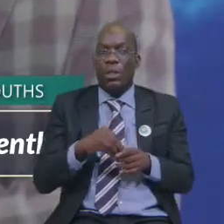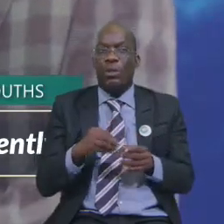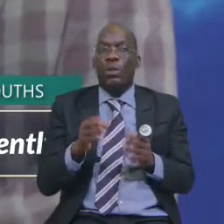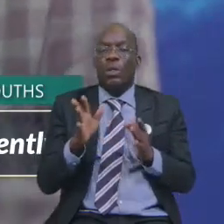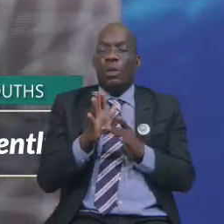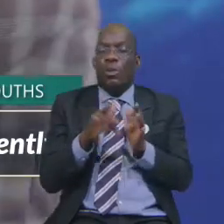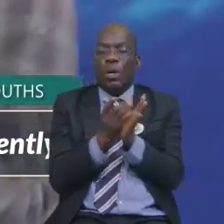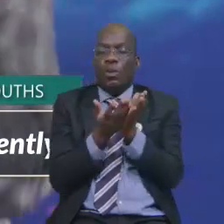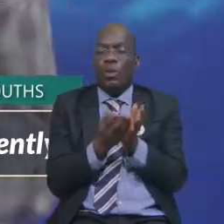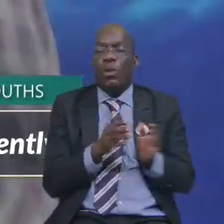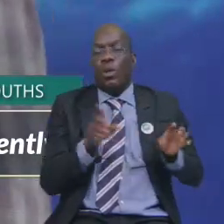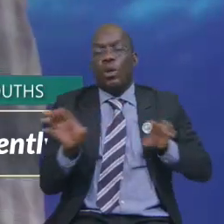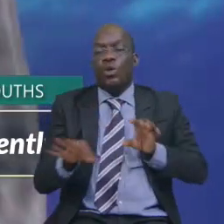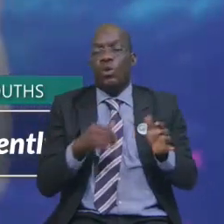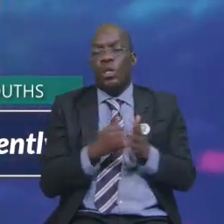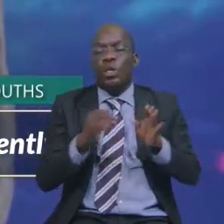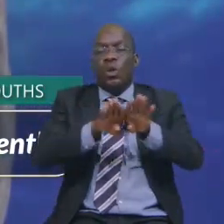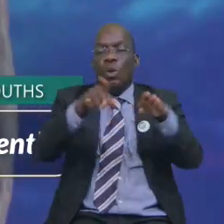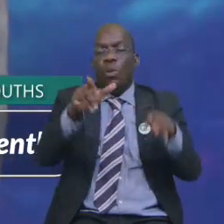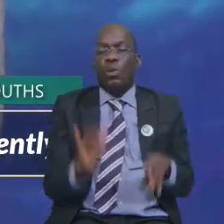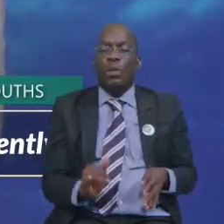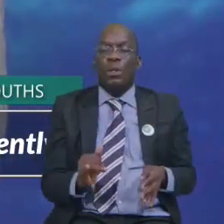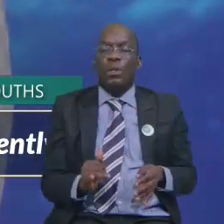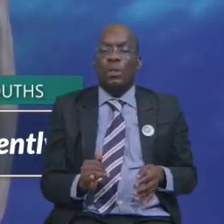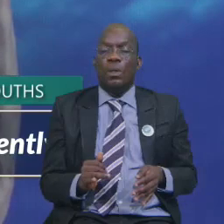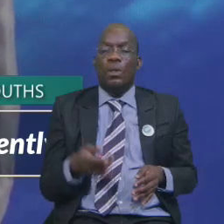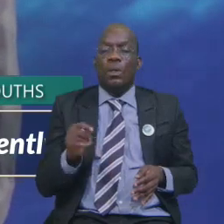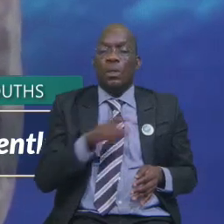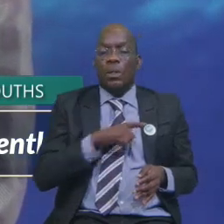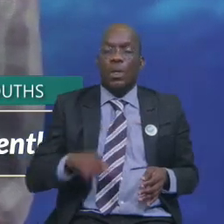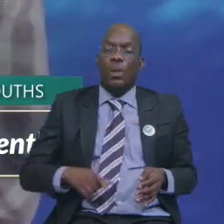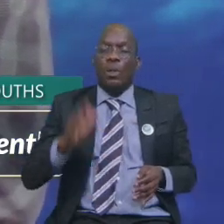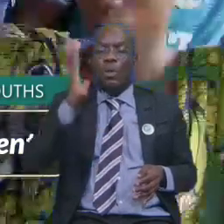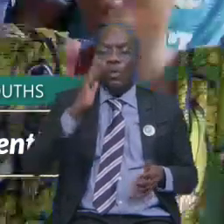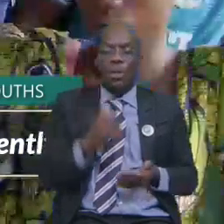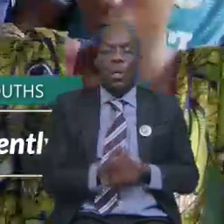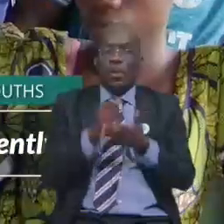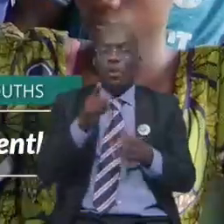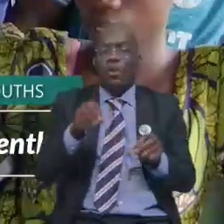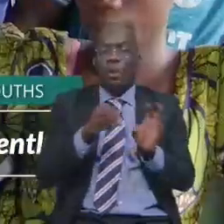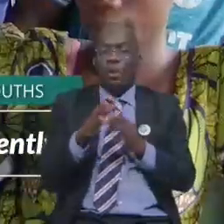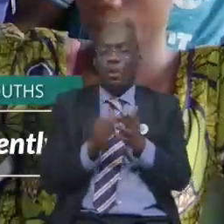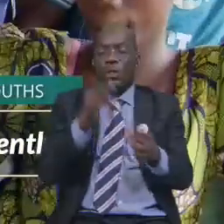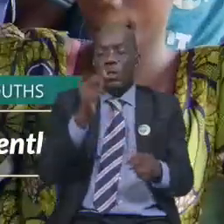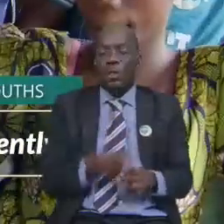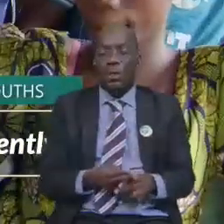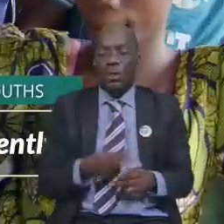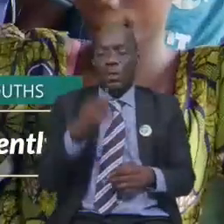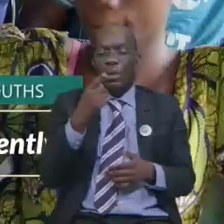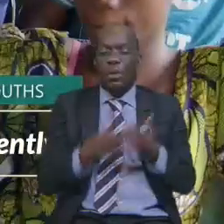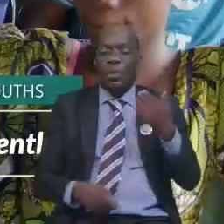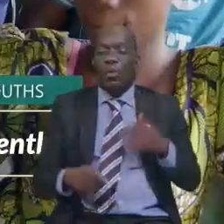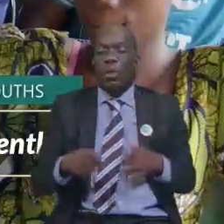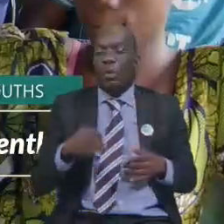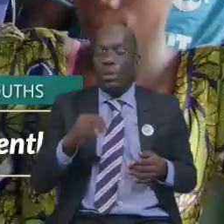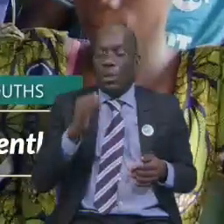that transparently. And the Lord will assist you in Jesus' name. What the most in your